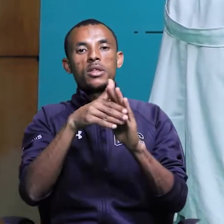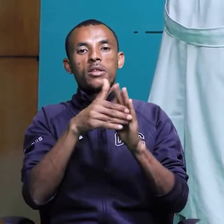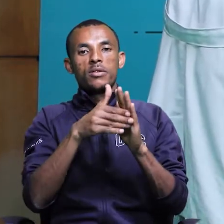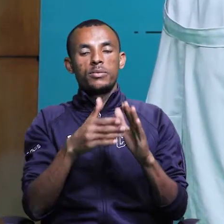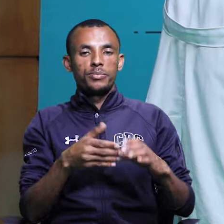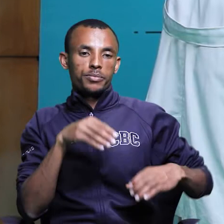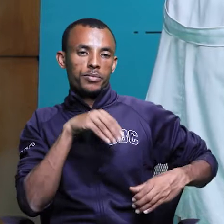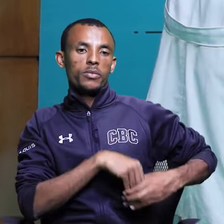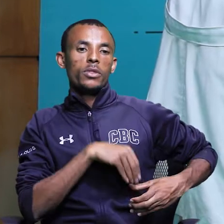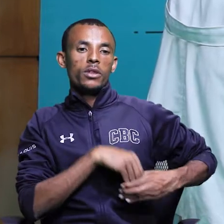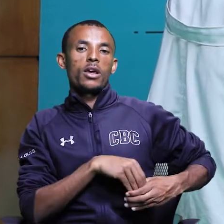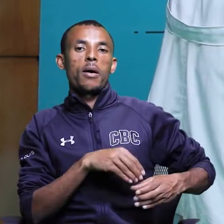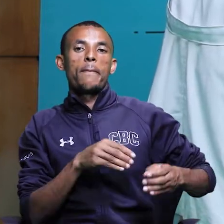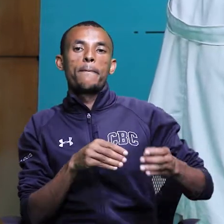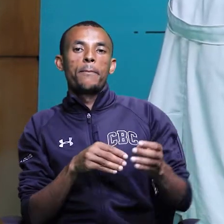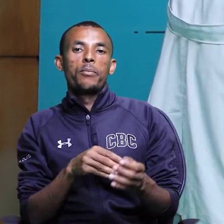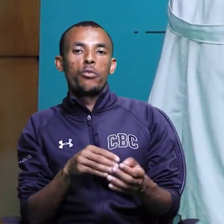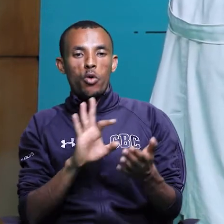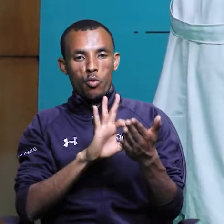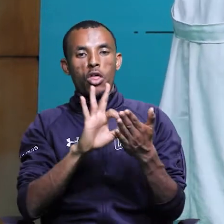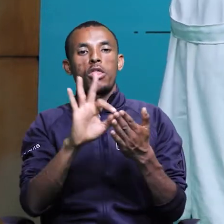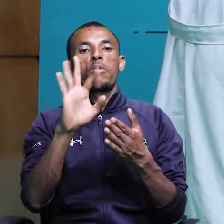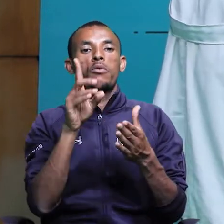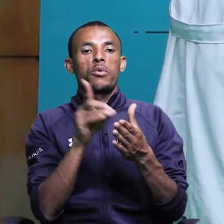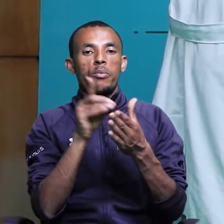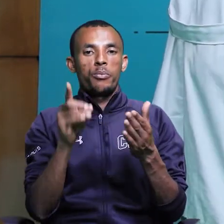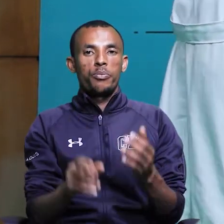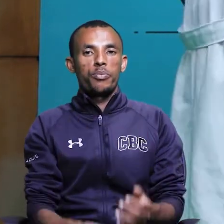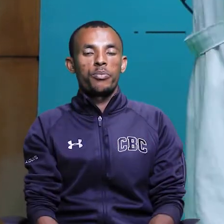income. Income, it is also quantitative data.